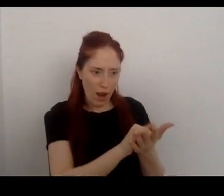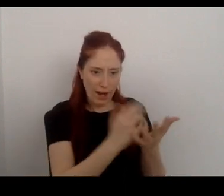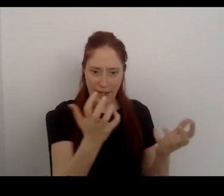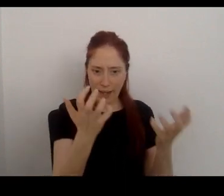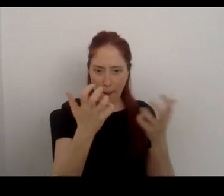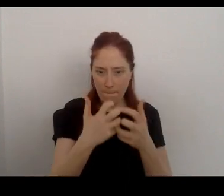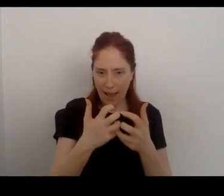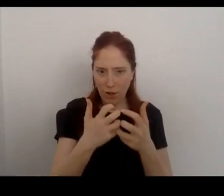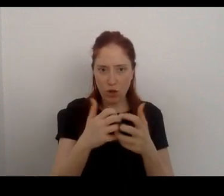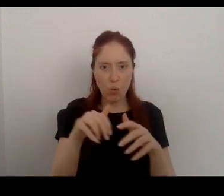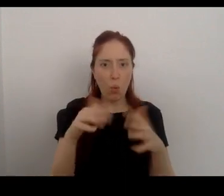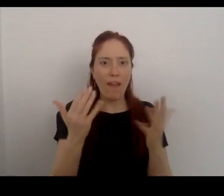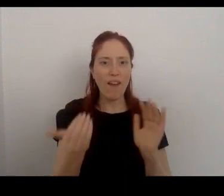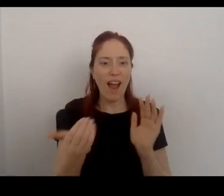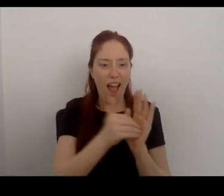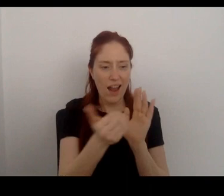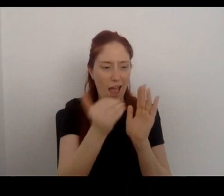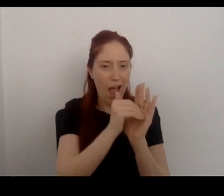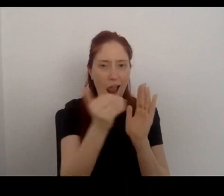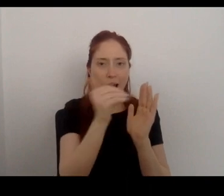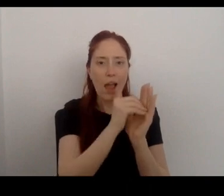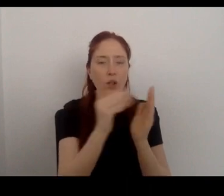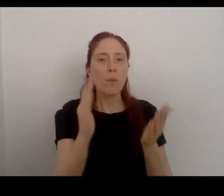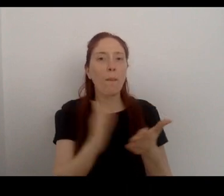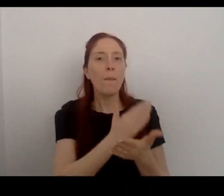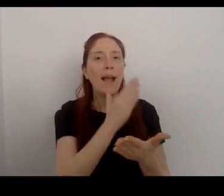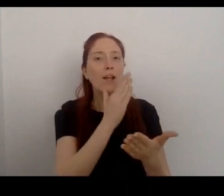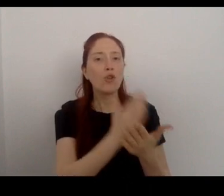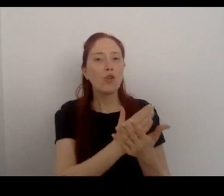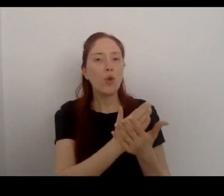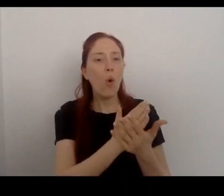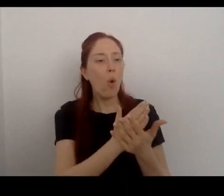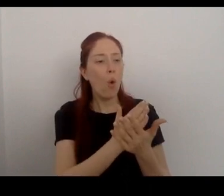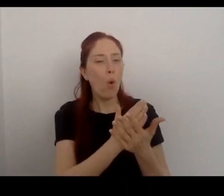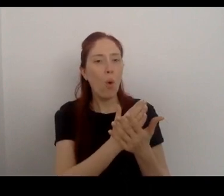other to try to get that sense of the proportion.